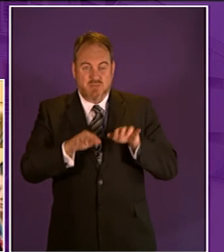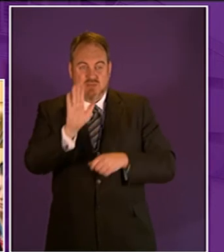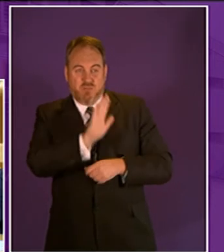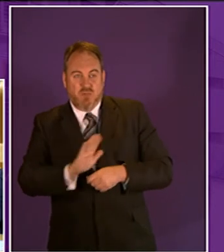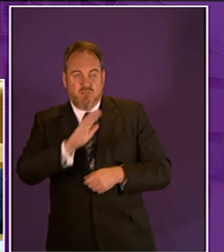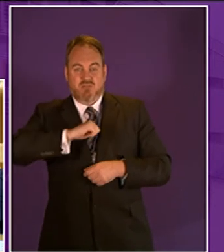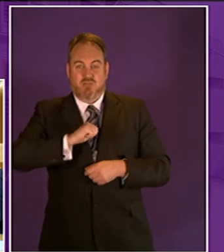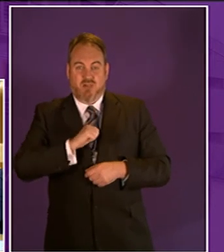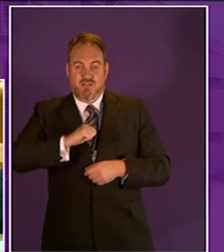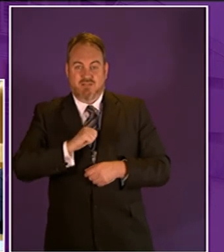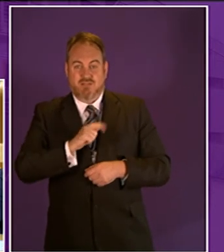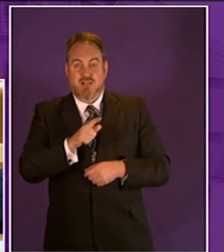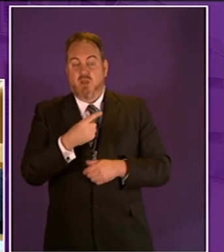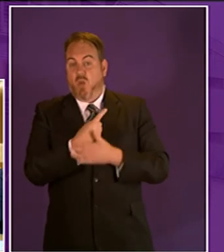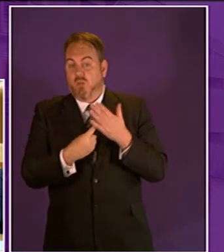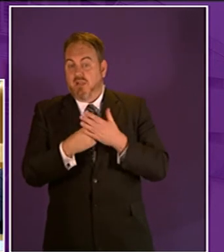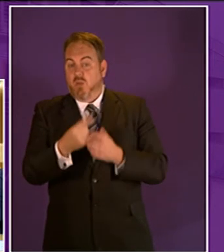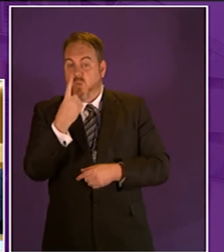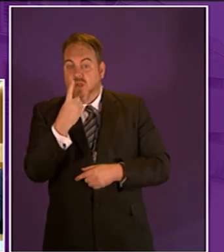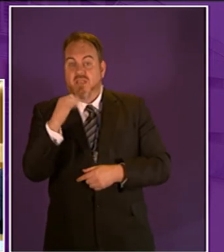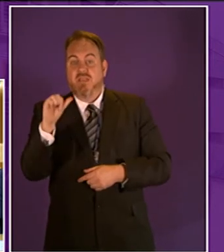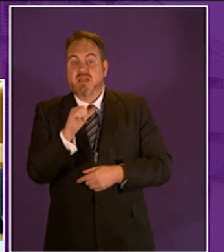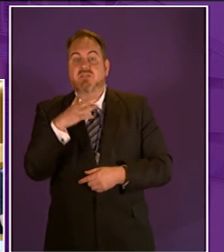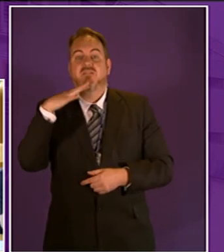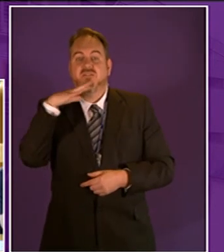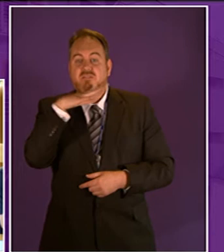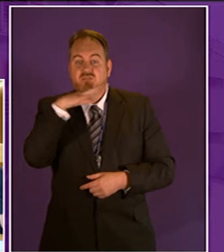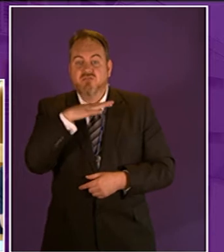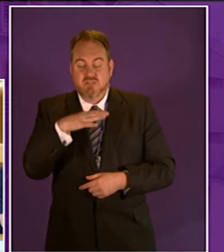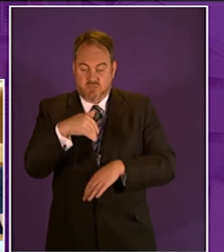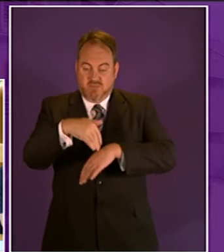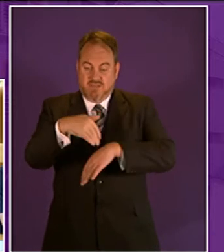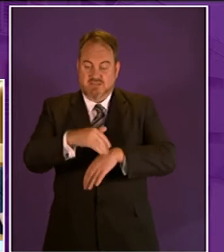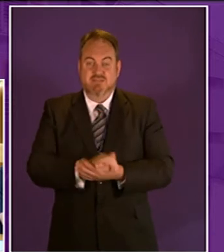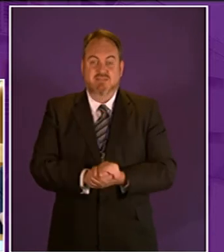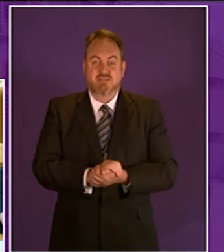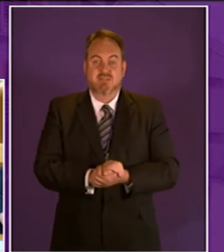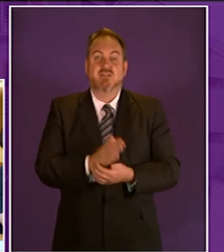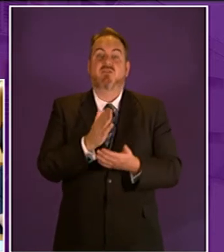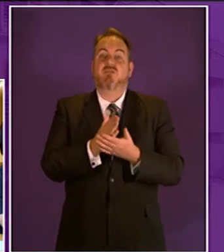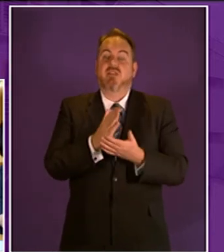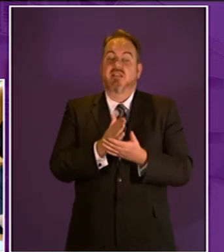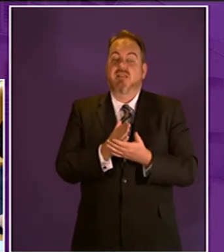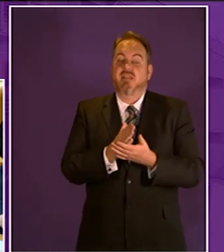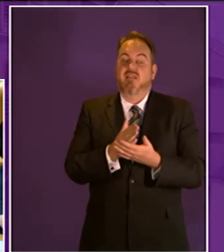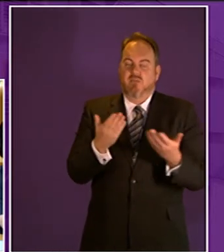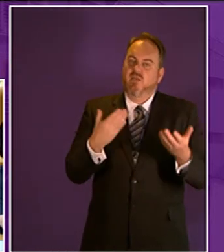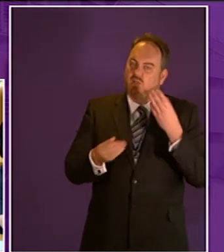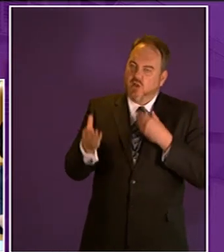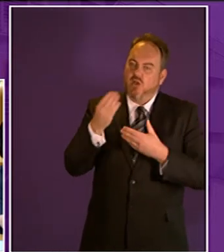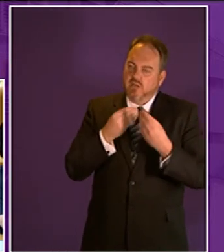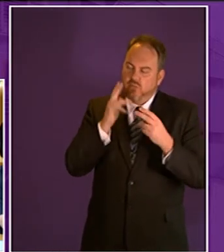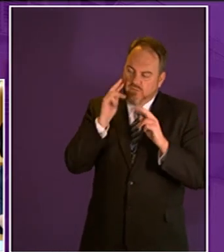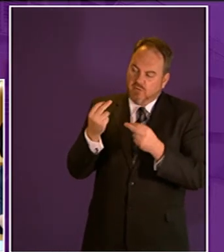than 1,500 of them. However, Anna Sawar is quite right to say about lessons being learned, and of course,